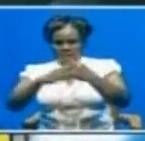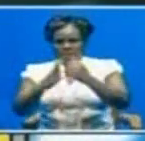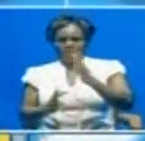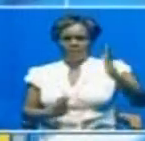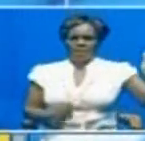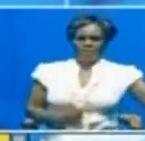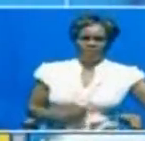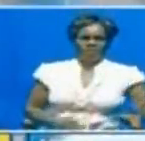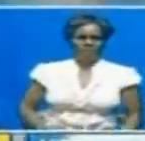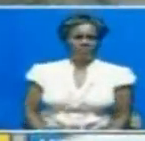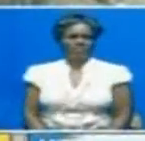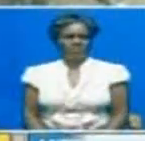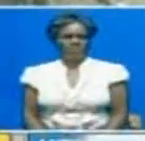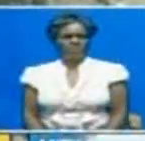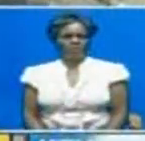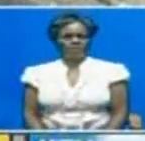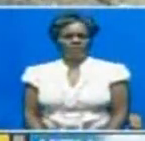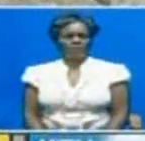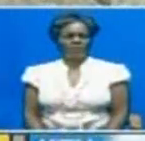on the left.